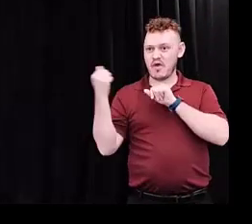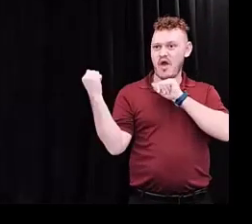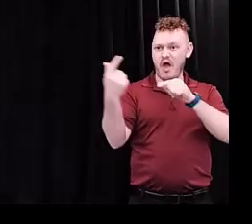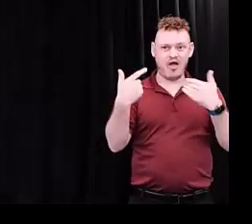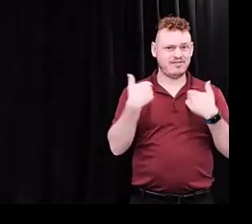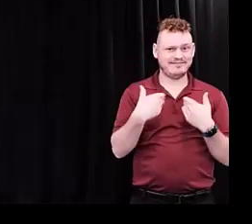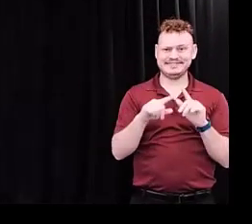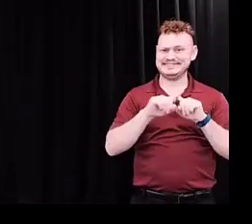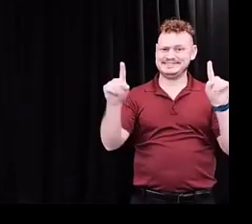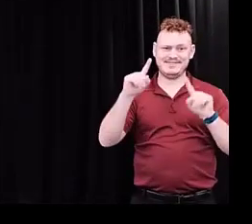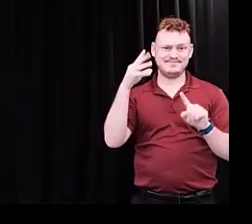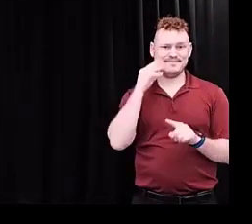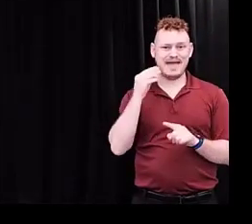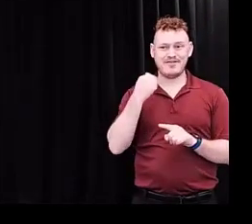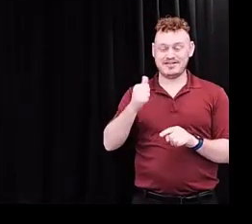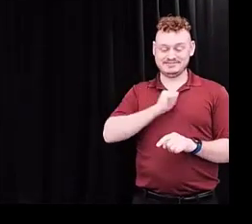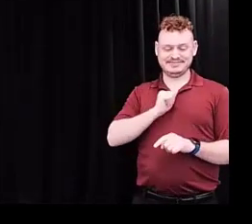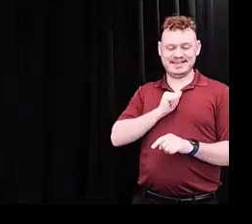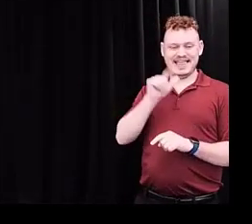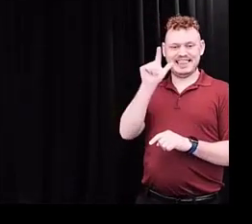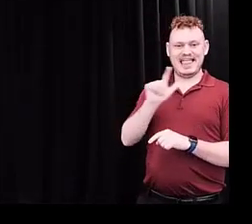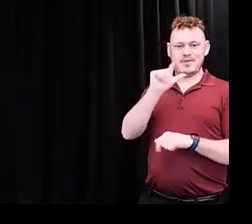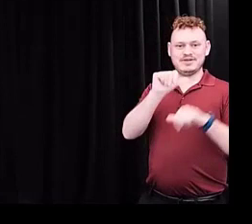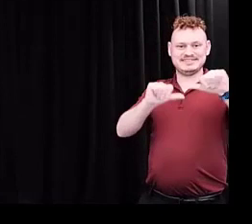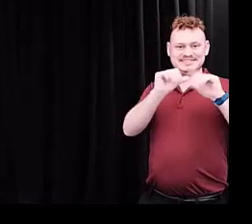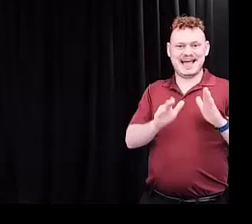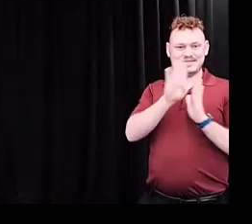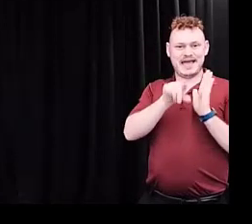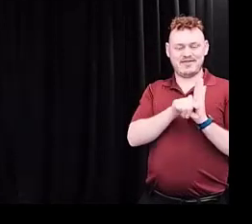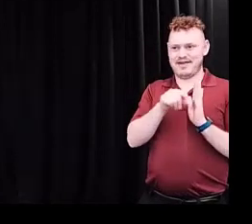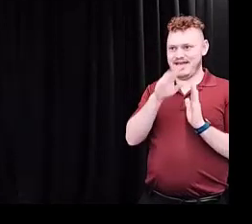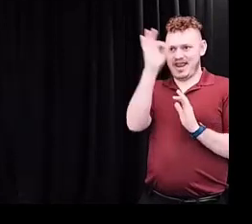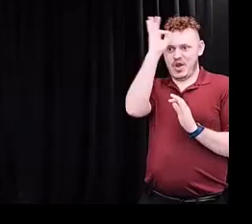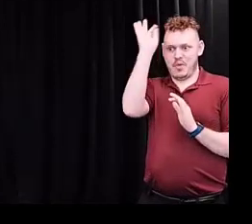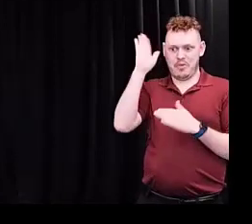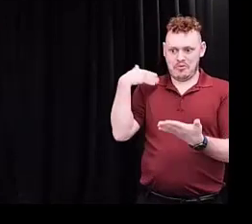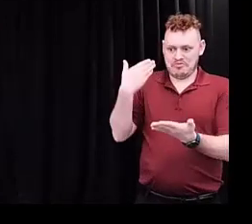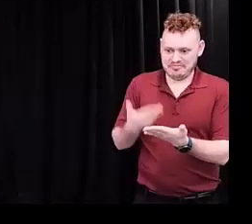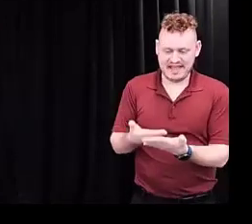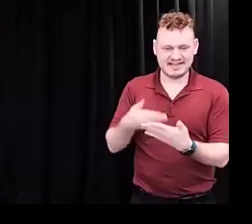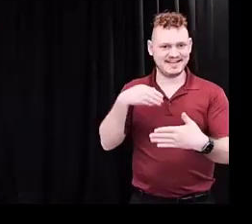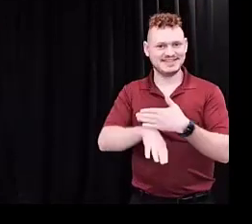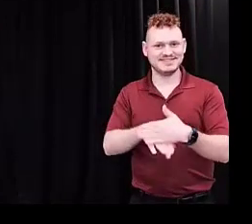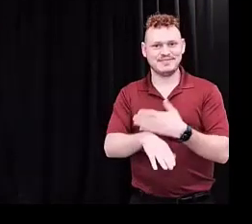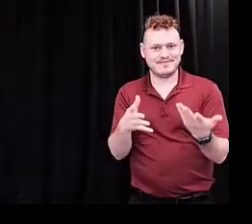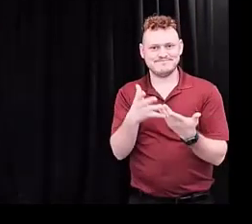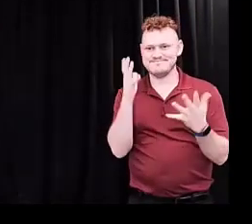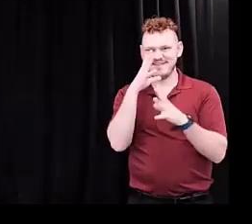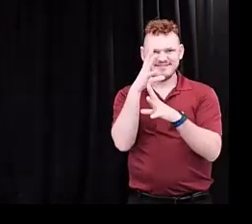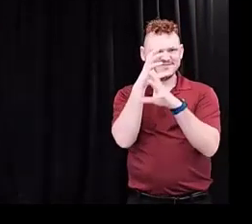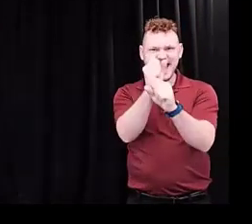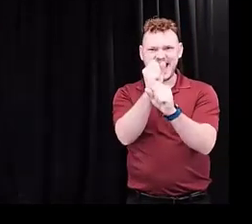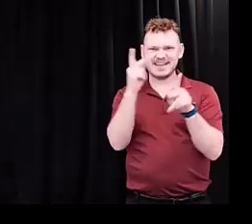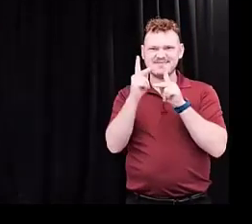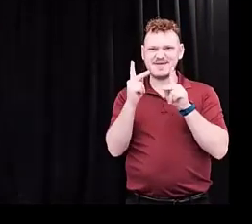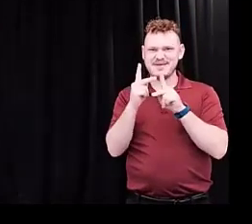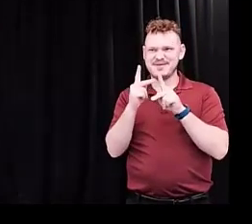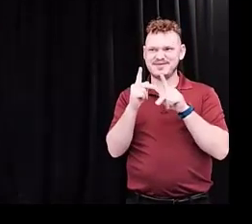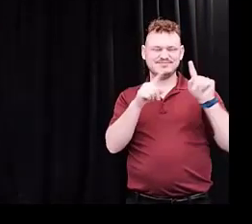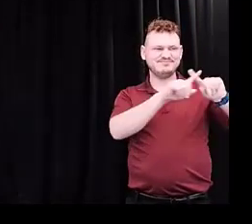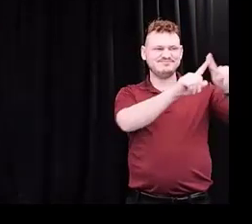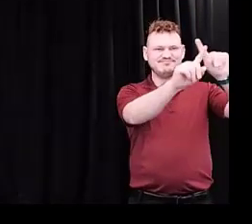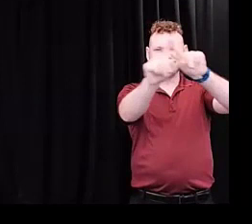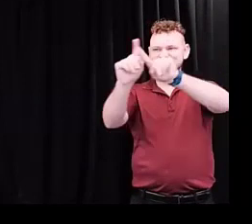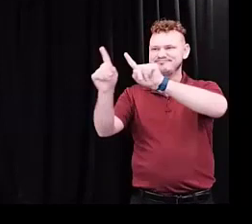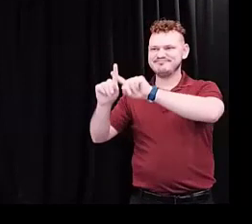interesting backgrounds. I came from a library science background, had no idea I was going to land here. So it's just fascinating how people land where they are and like what